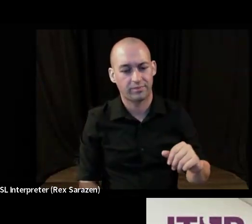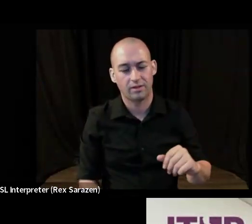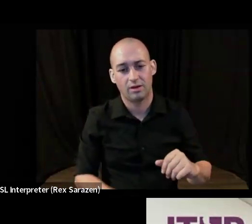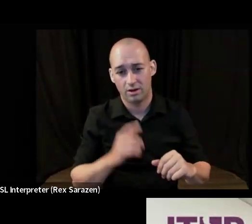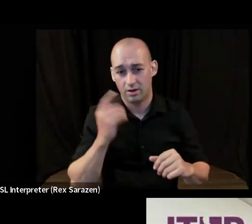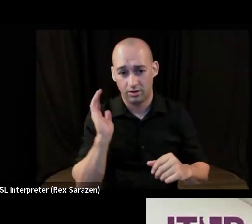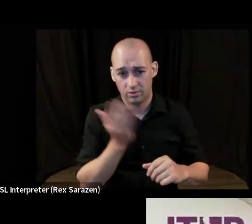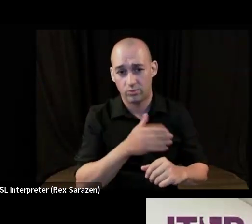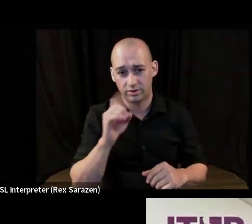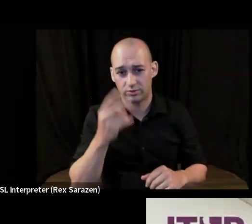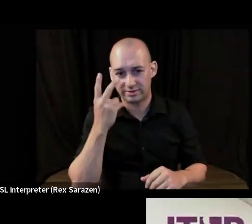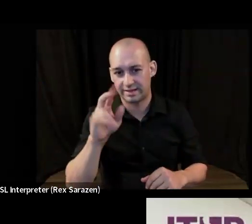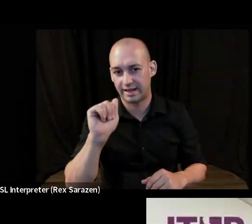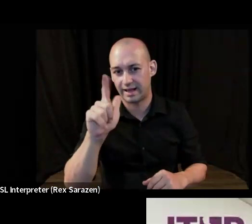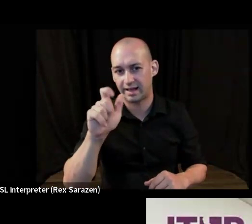Alex noted,